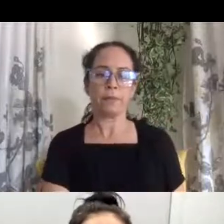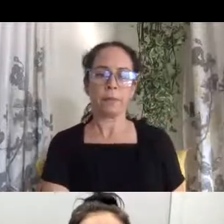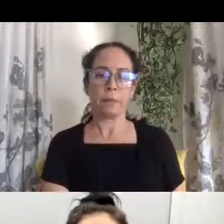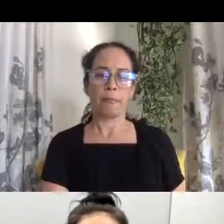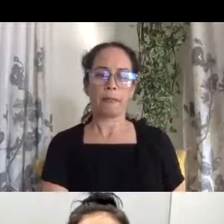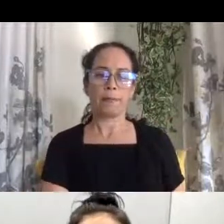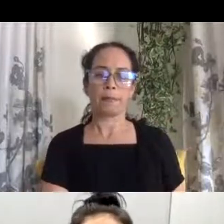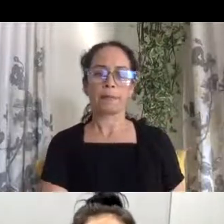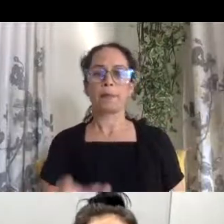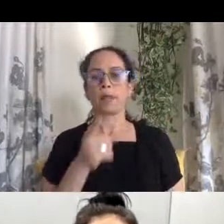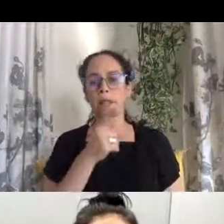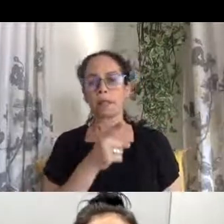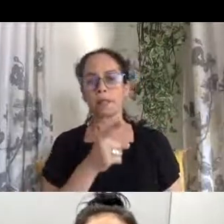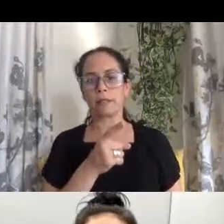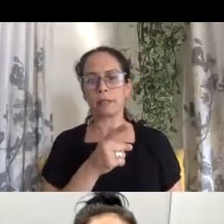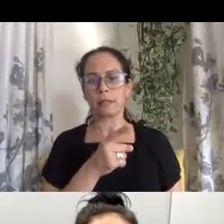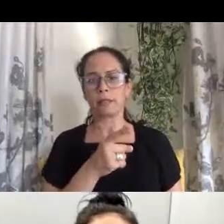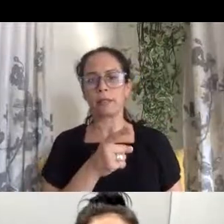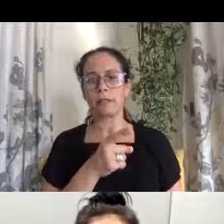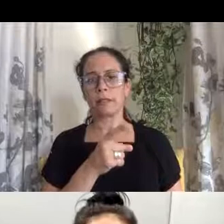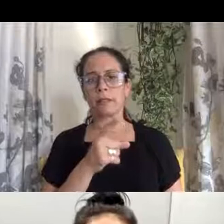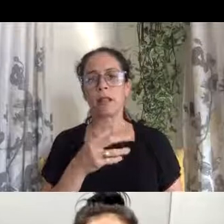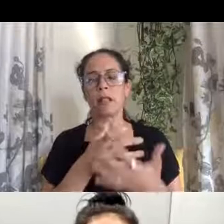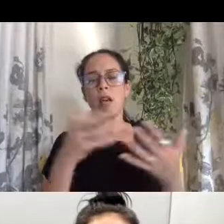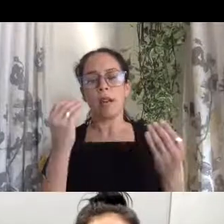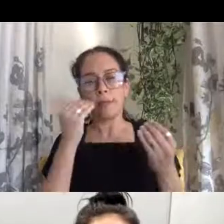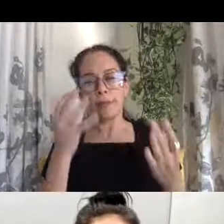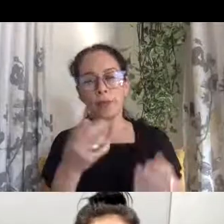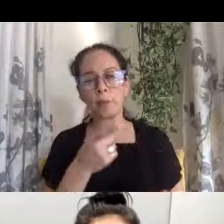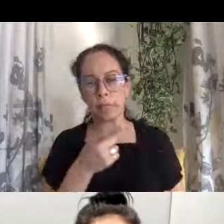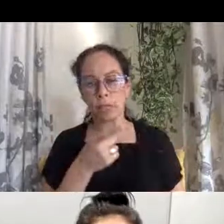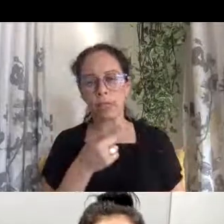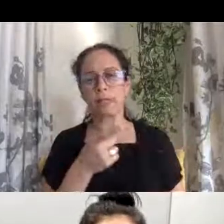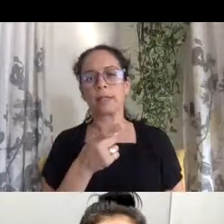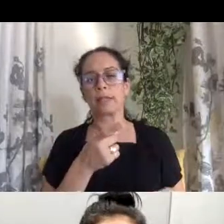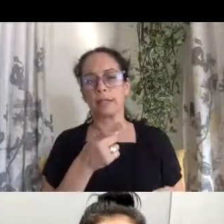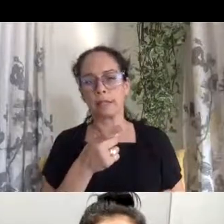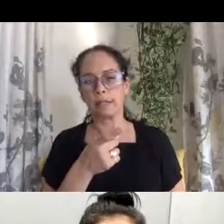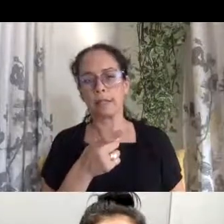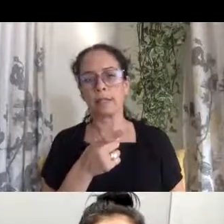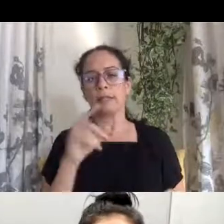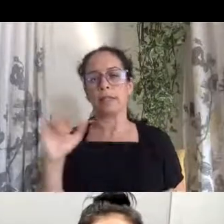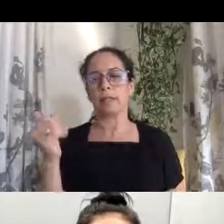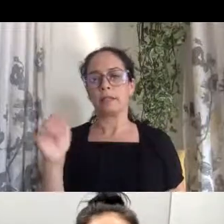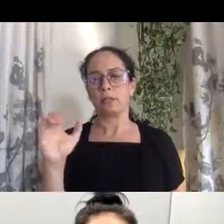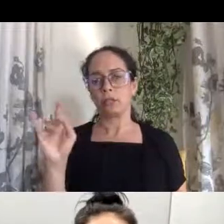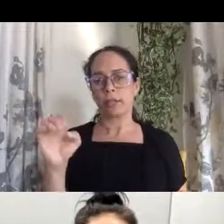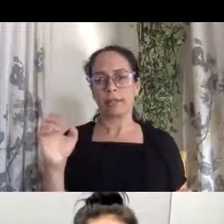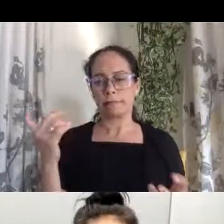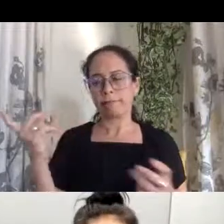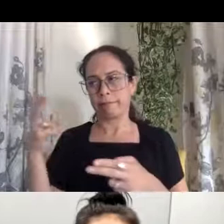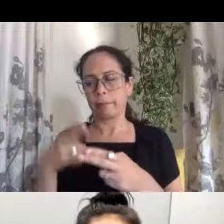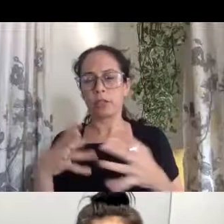This is probably a lot of information, and we can have, as Jackie mentioned, we can have a more